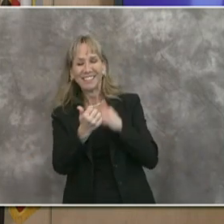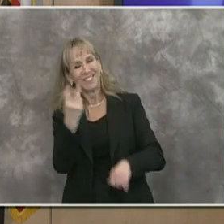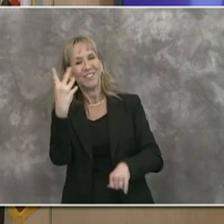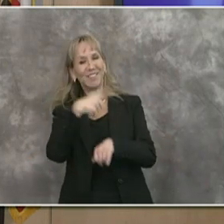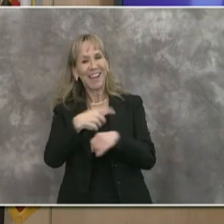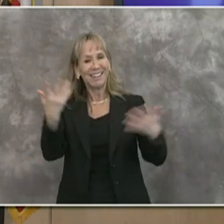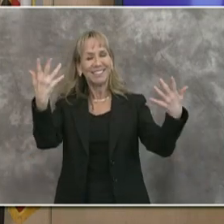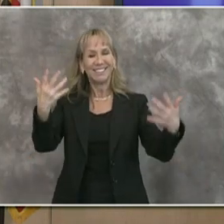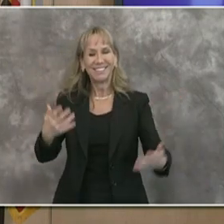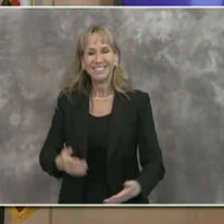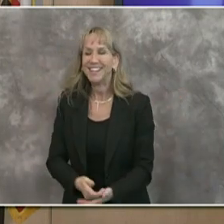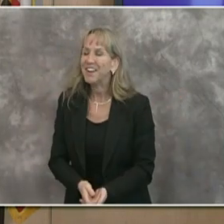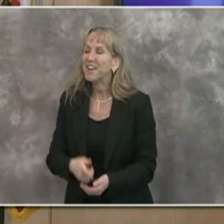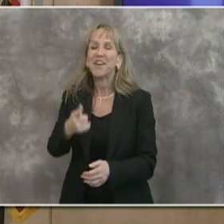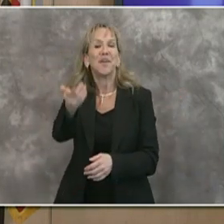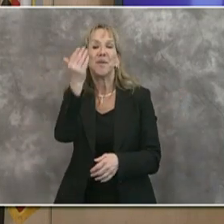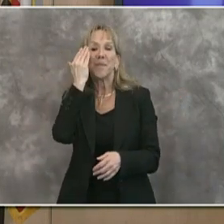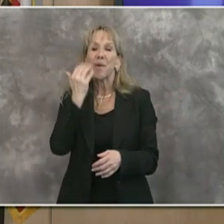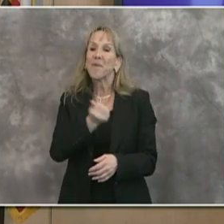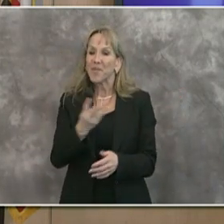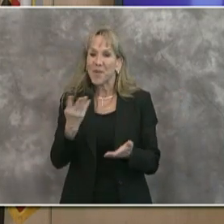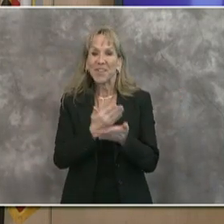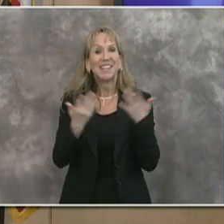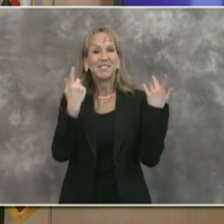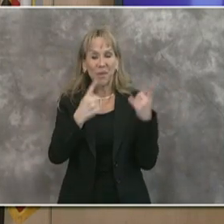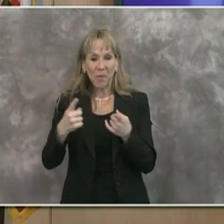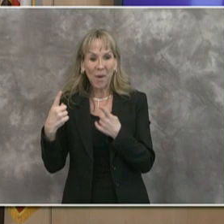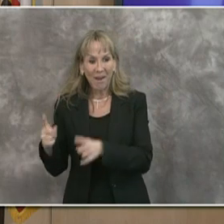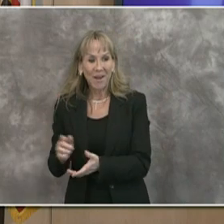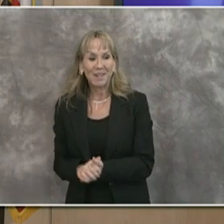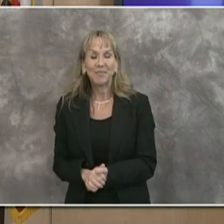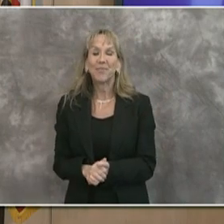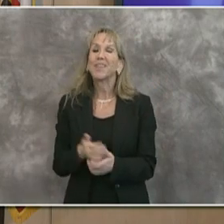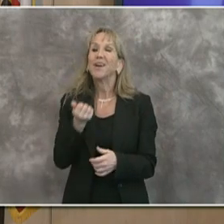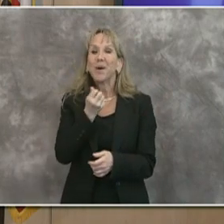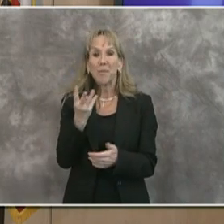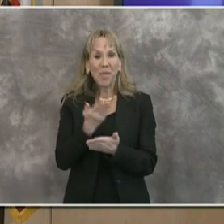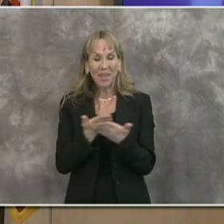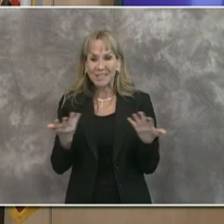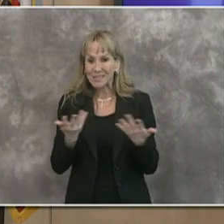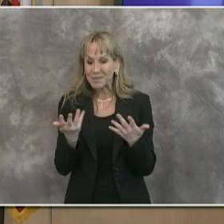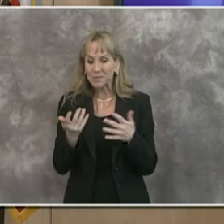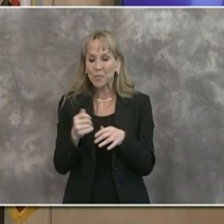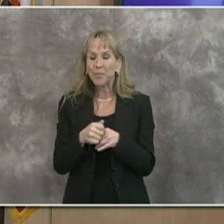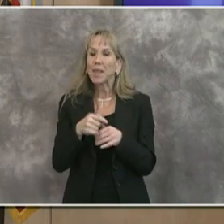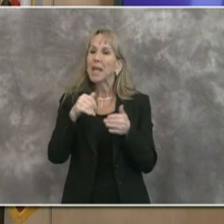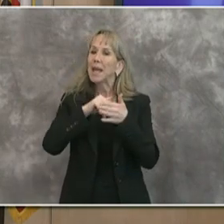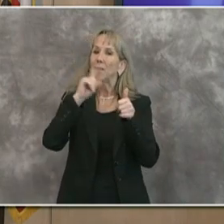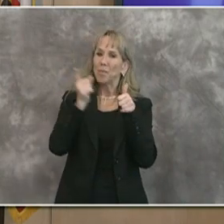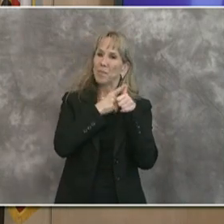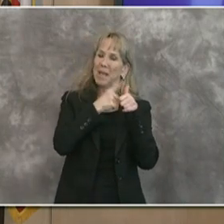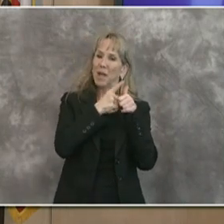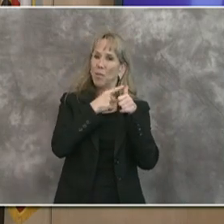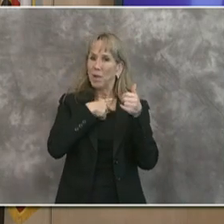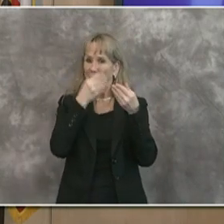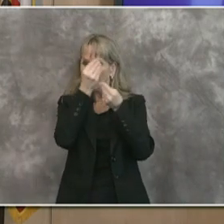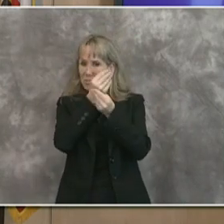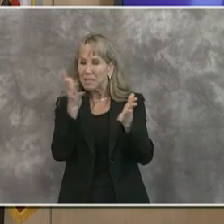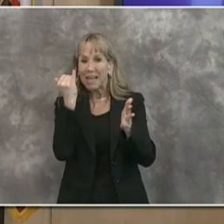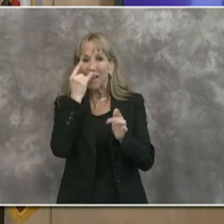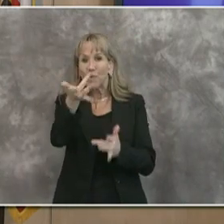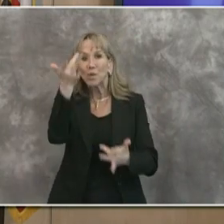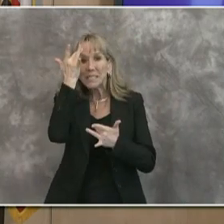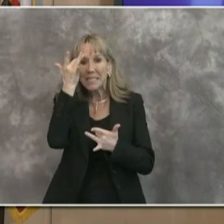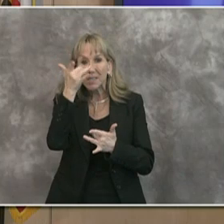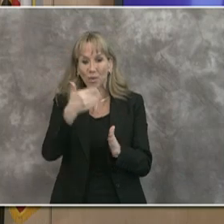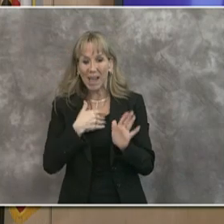Look, I think there's a couple things that are going on. There's a couple things is in the initial posture, we told people if you're sick and have symptoms, stay